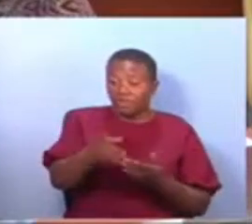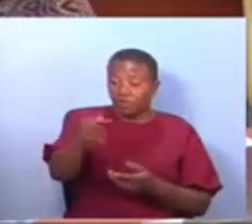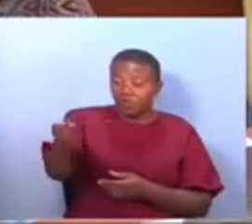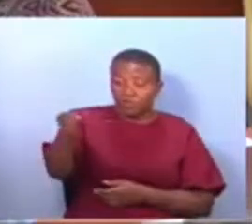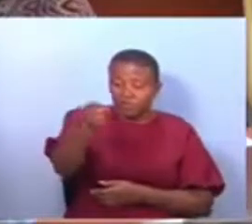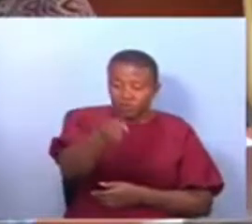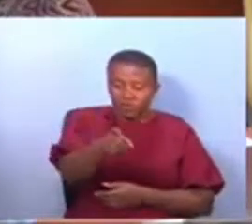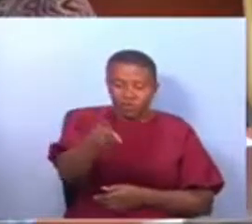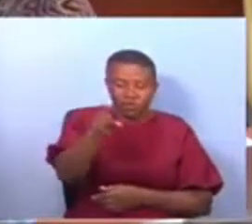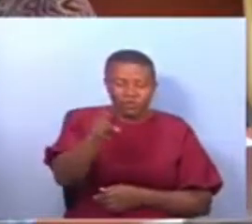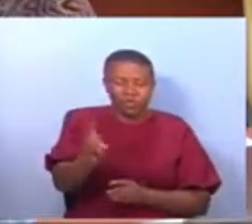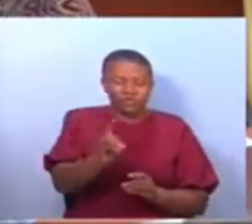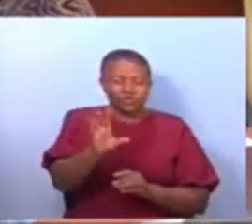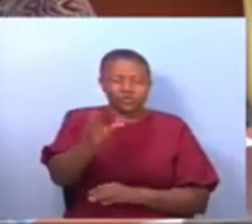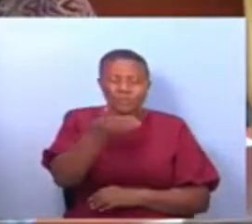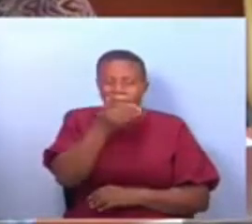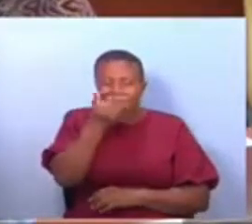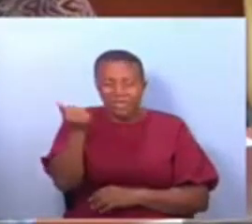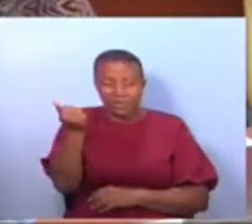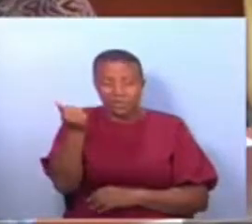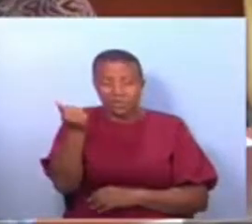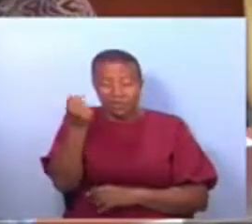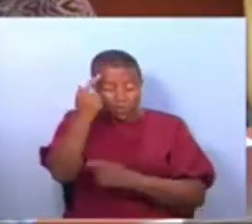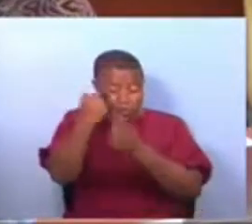can. And one day,